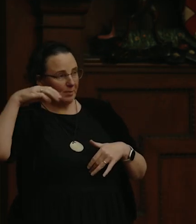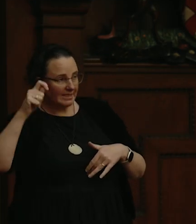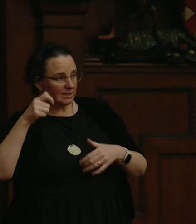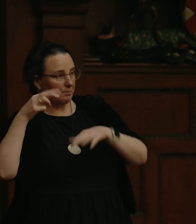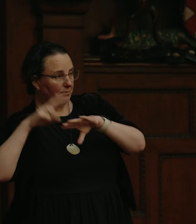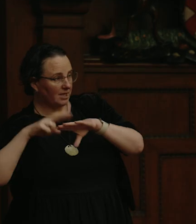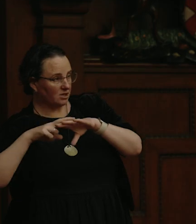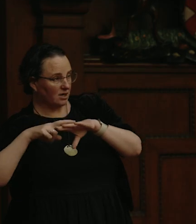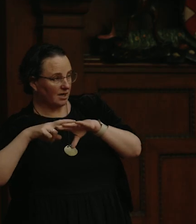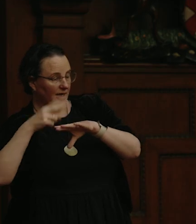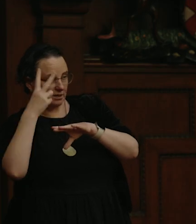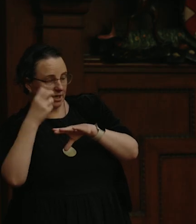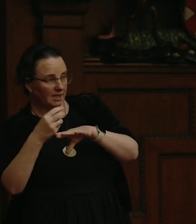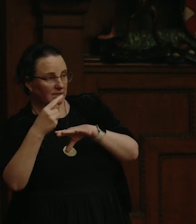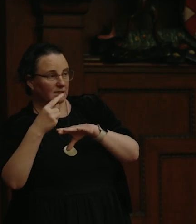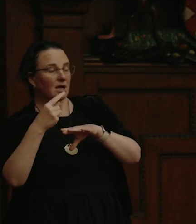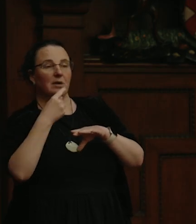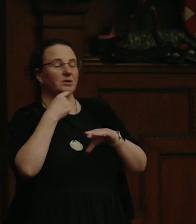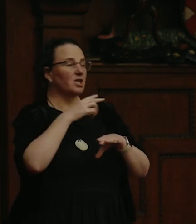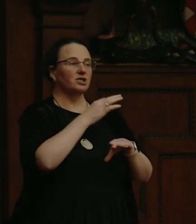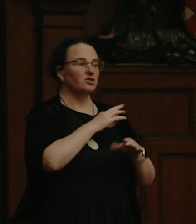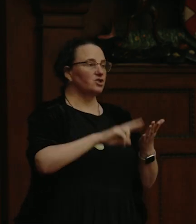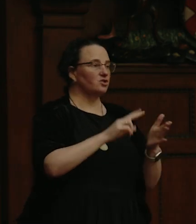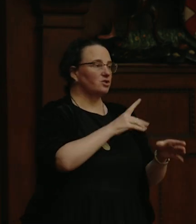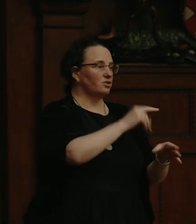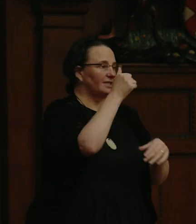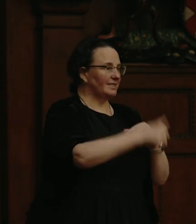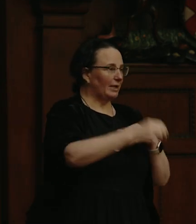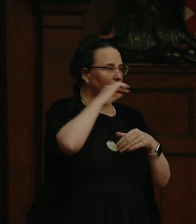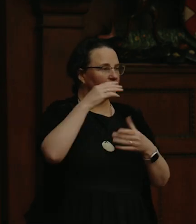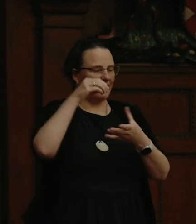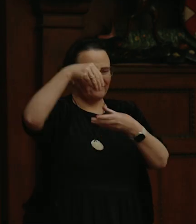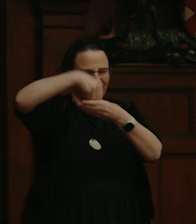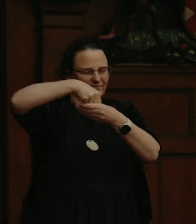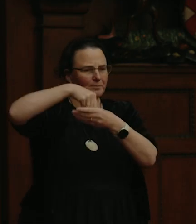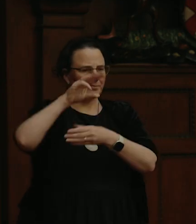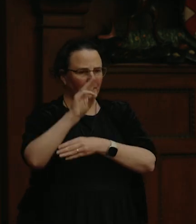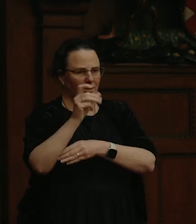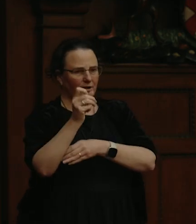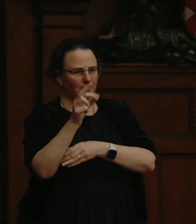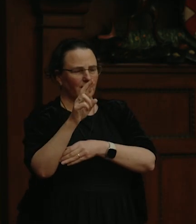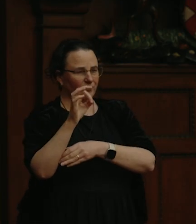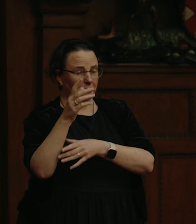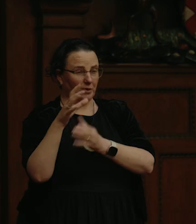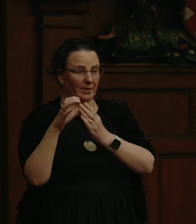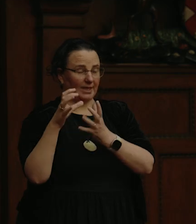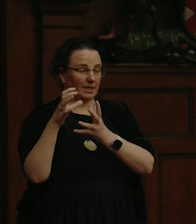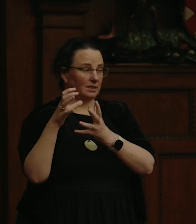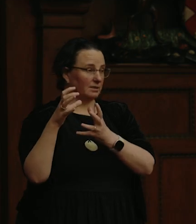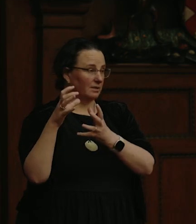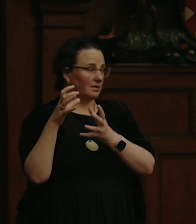use during the day because they're paraffin-based. And overall, they're hopefully reducing the friction and damage on the eye